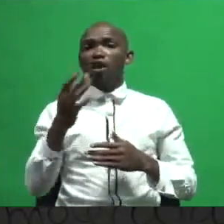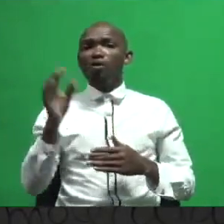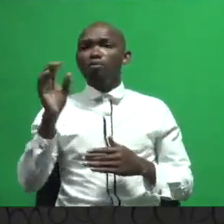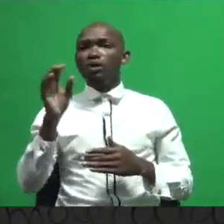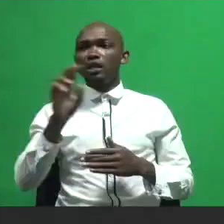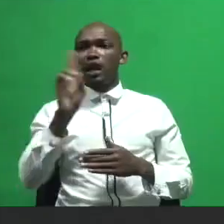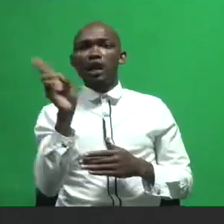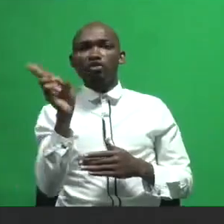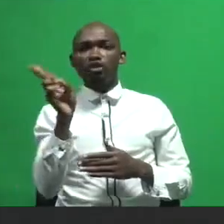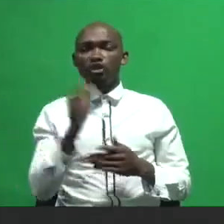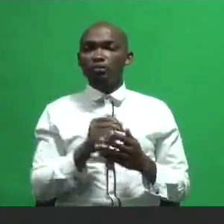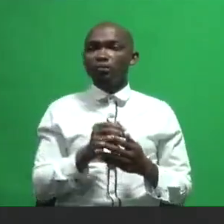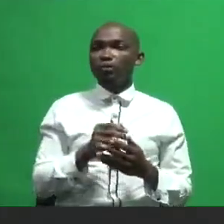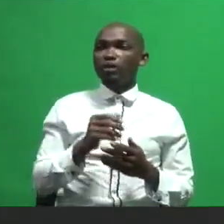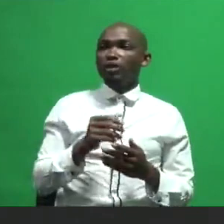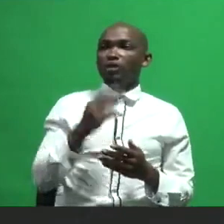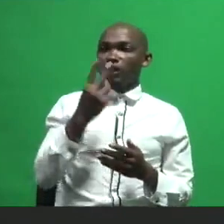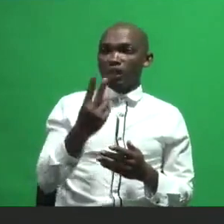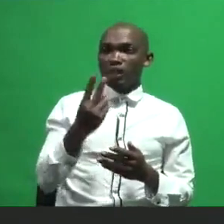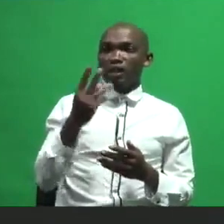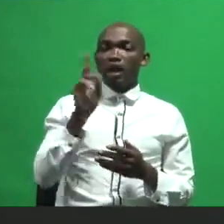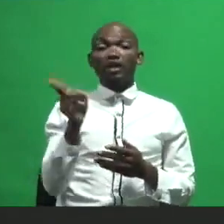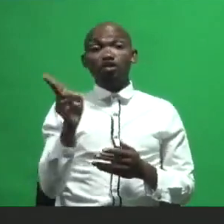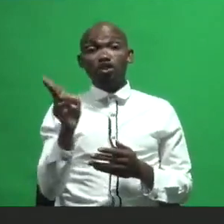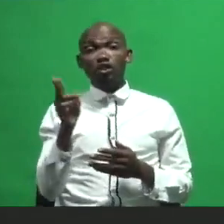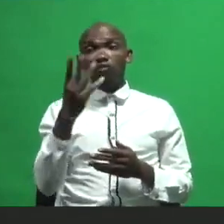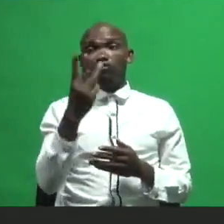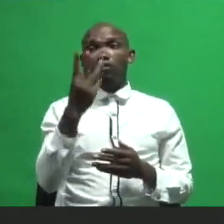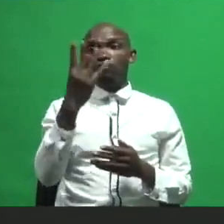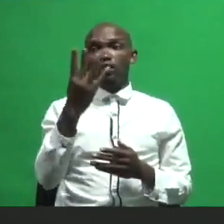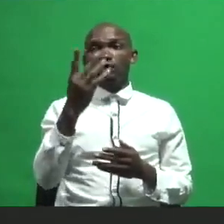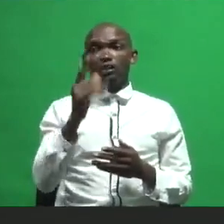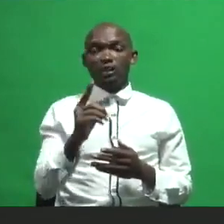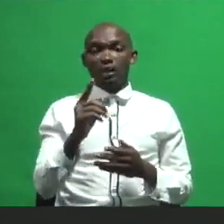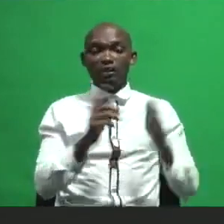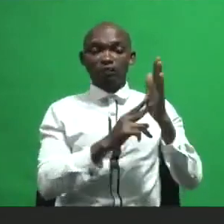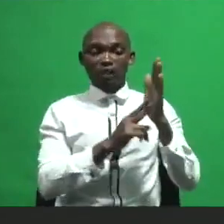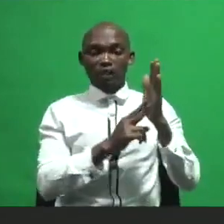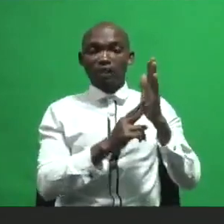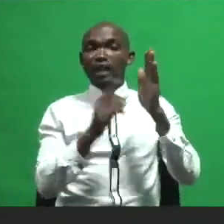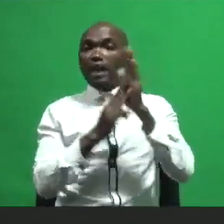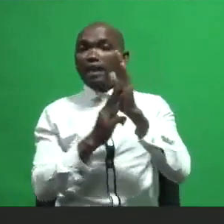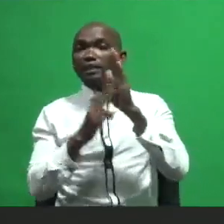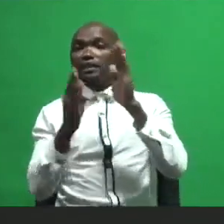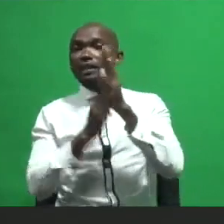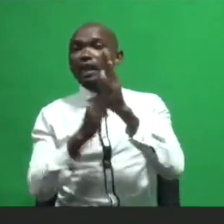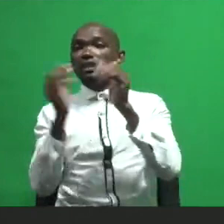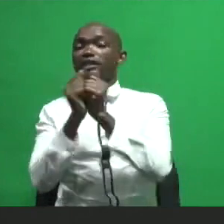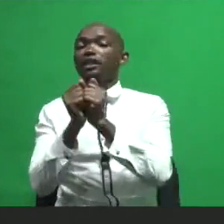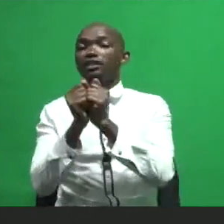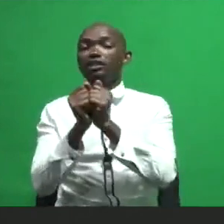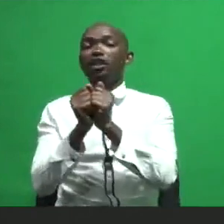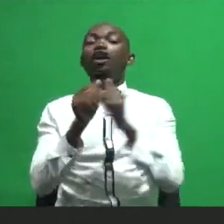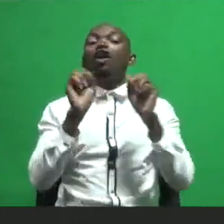hydrogen? How many hydrogen? Let us count together again. 1, 2, 3, 4, 5, 6, 7,